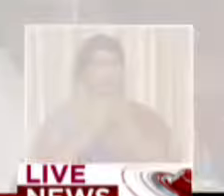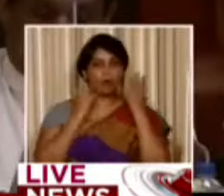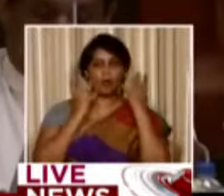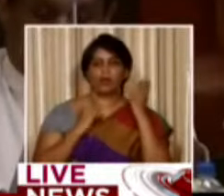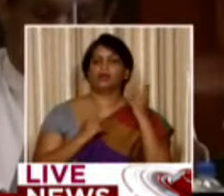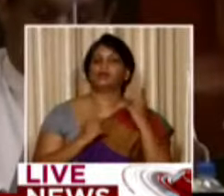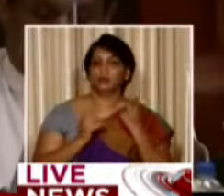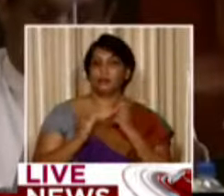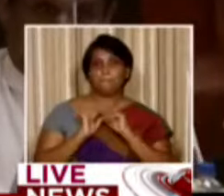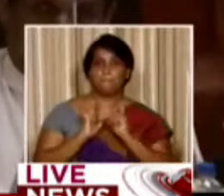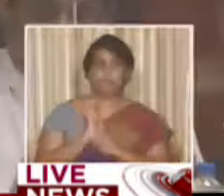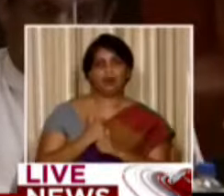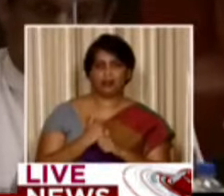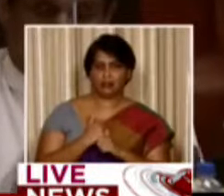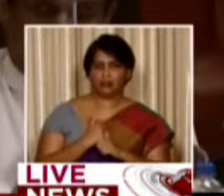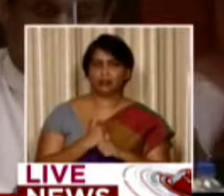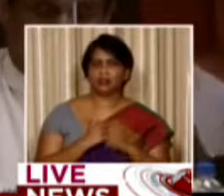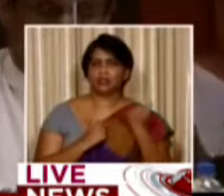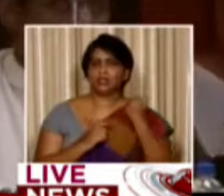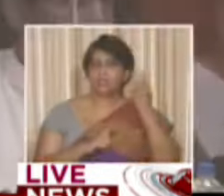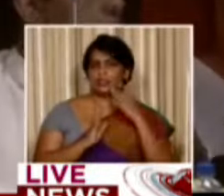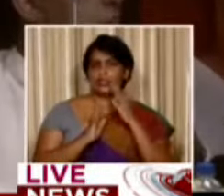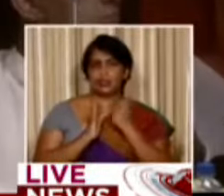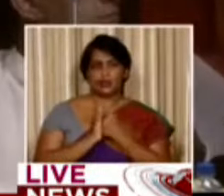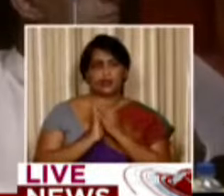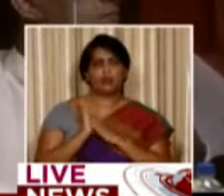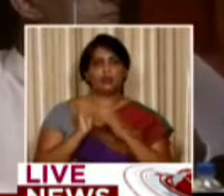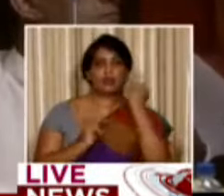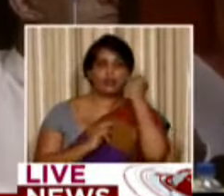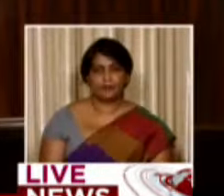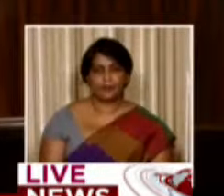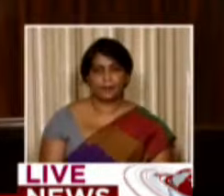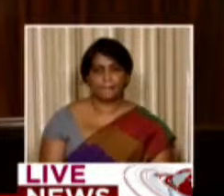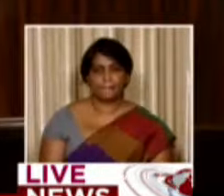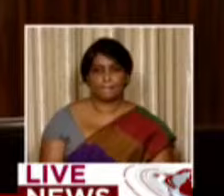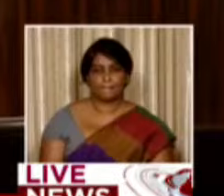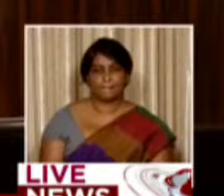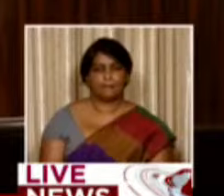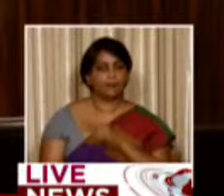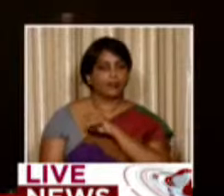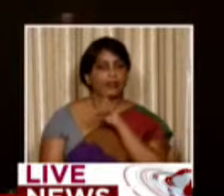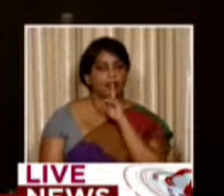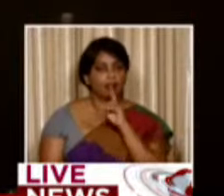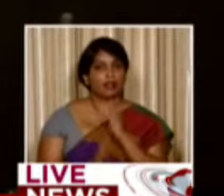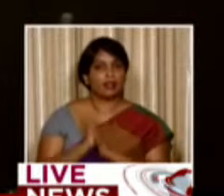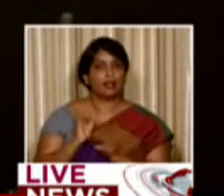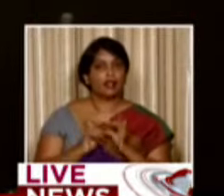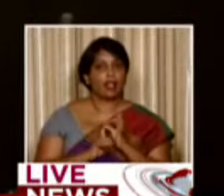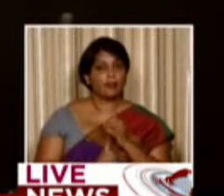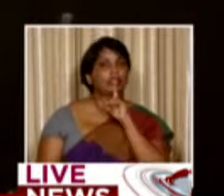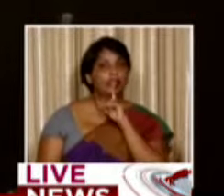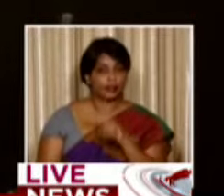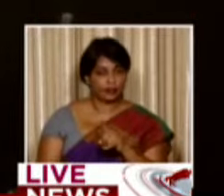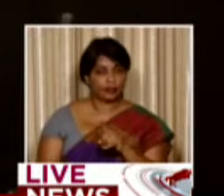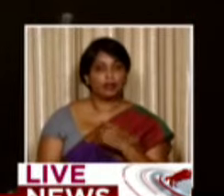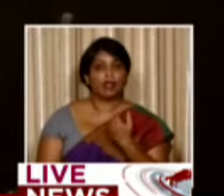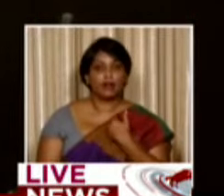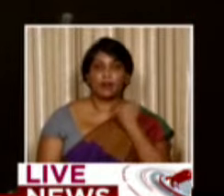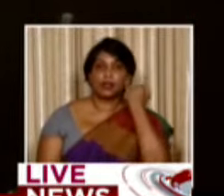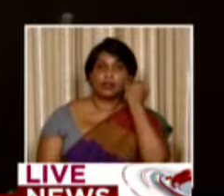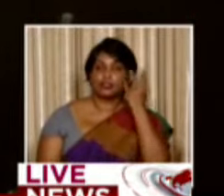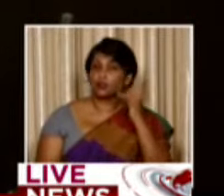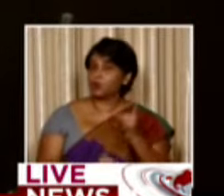of certain statements of fact in Sri Lanka, preventing the use of online accounts and inauthentic online accounts for